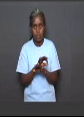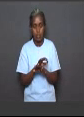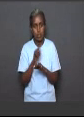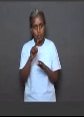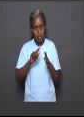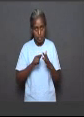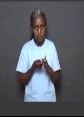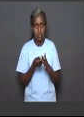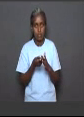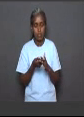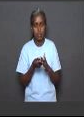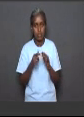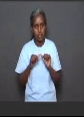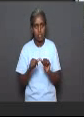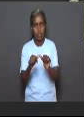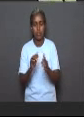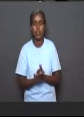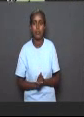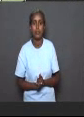get started right away.